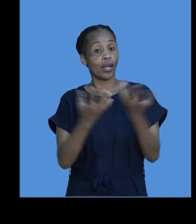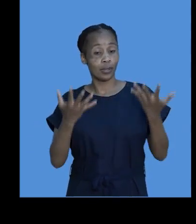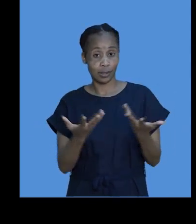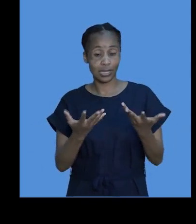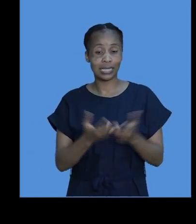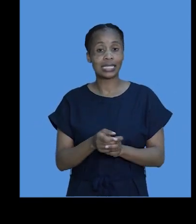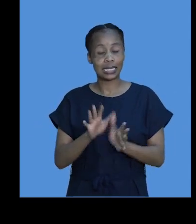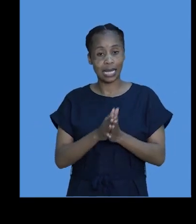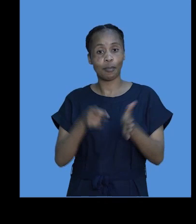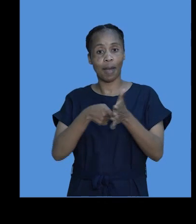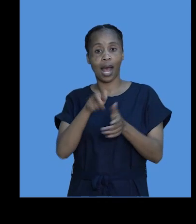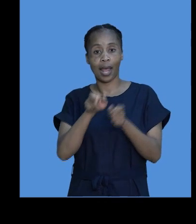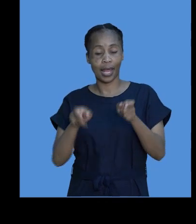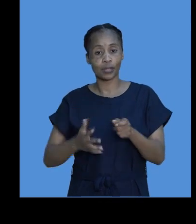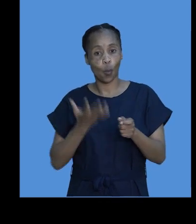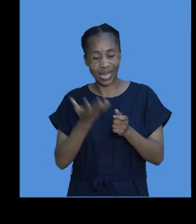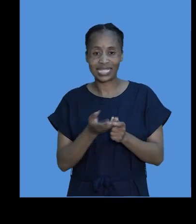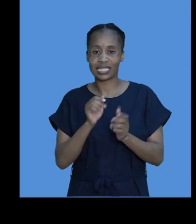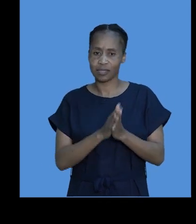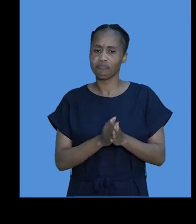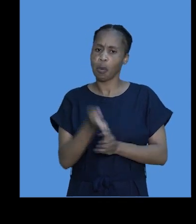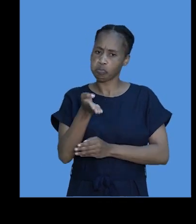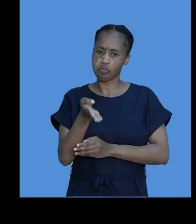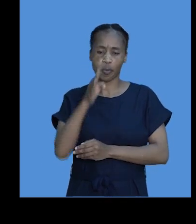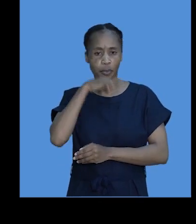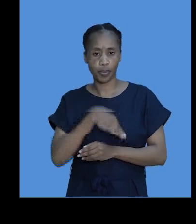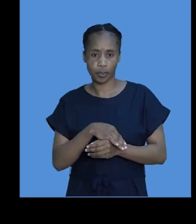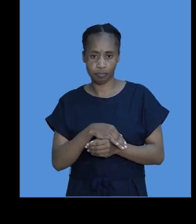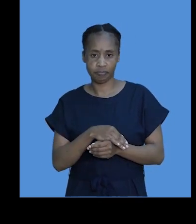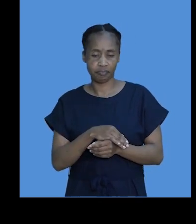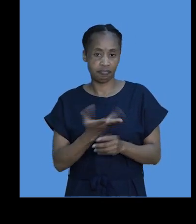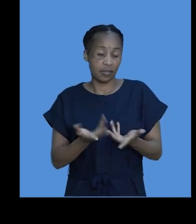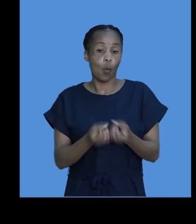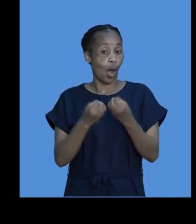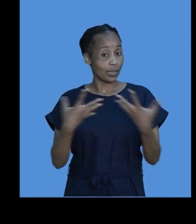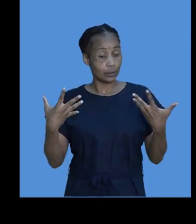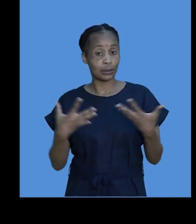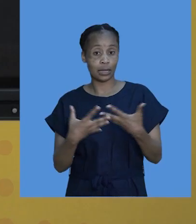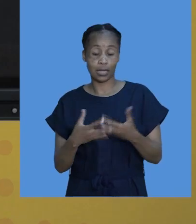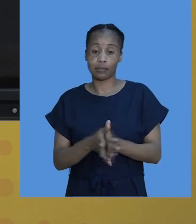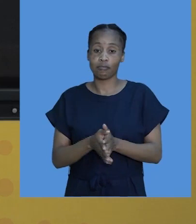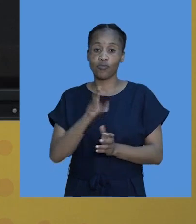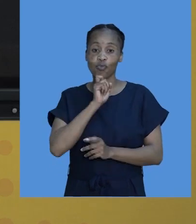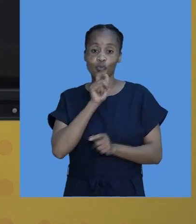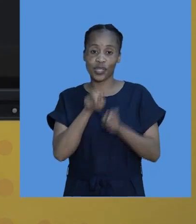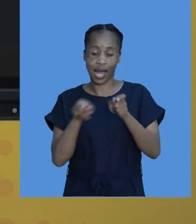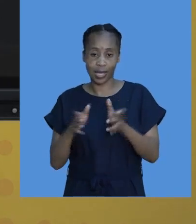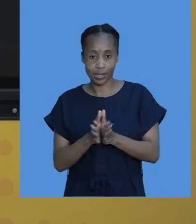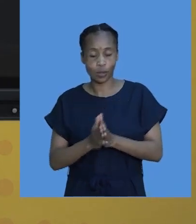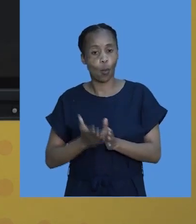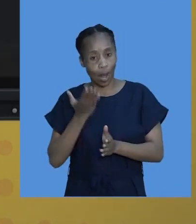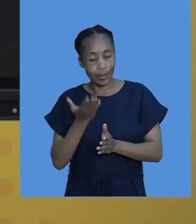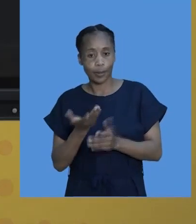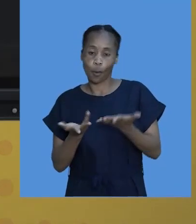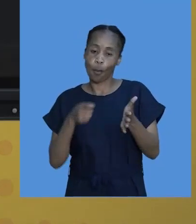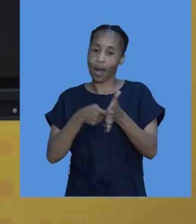the consumers are not available. So the quantities of the products that we require as consumers are not available there.